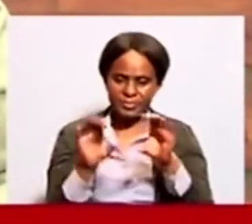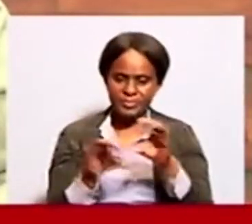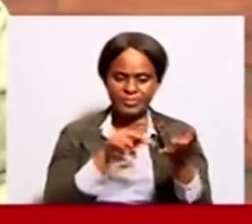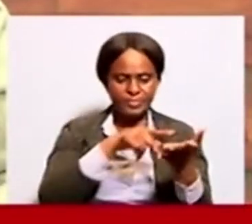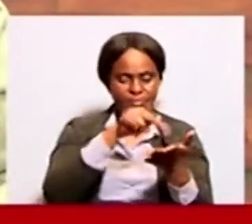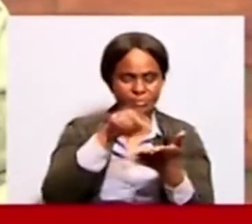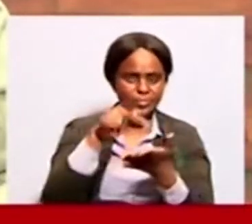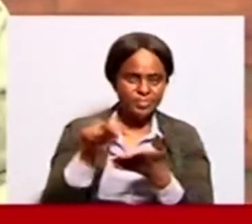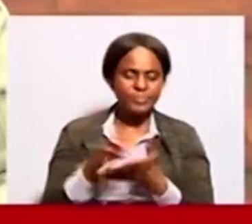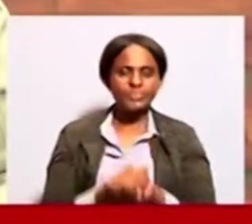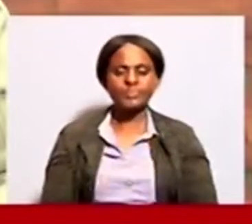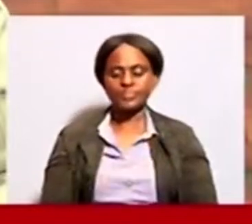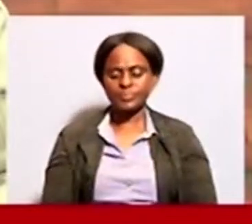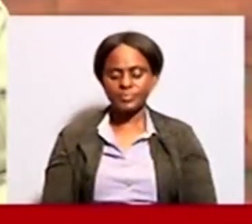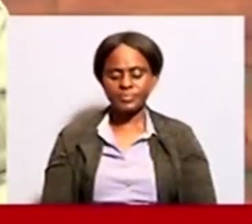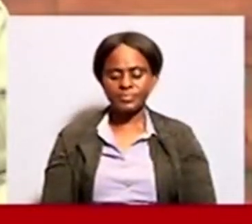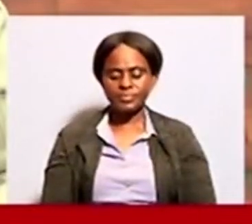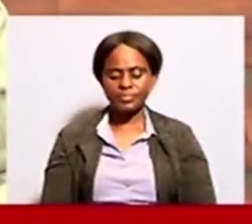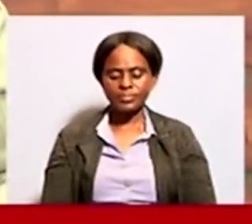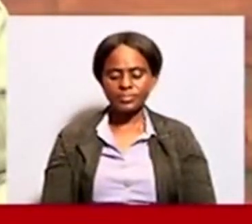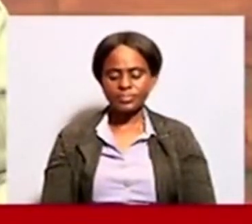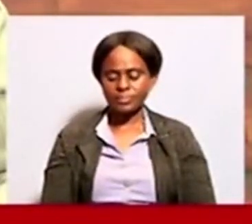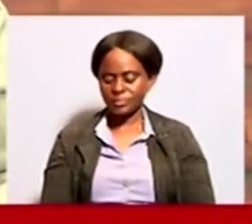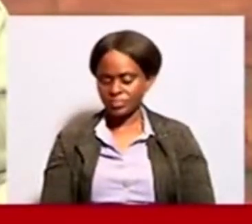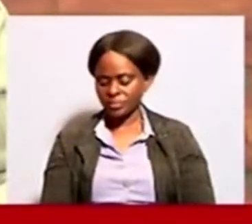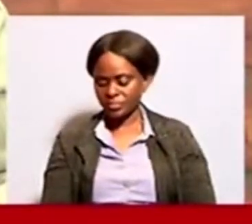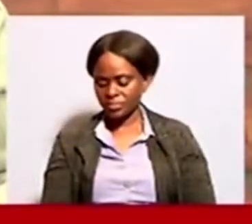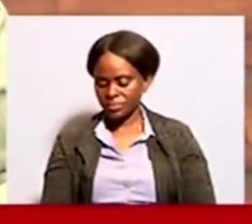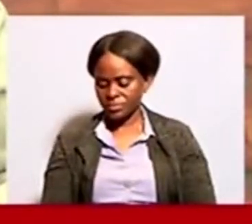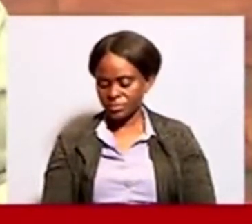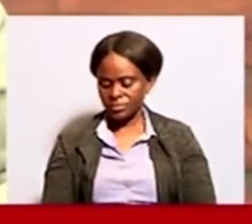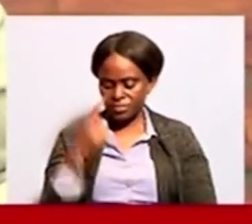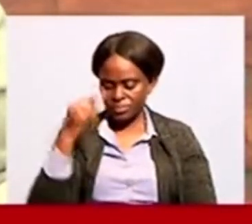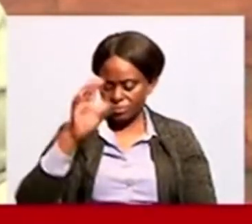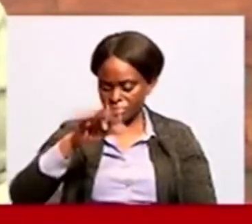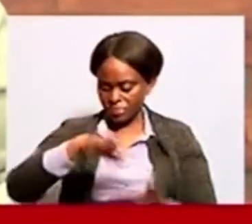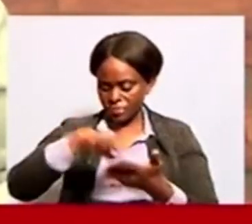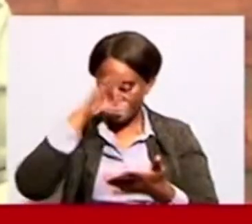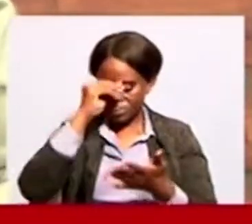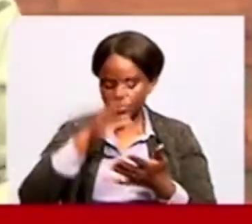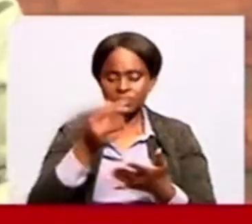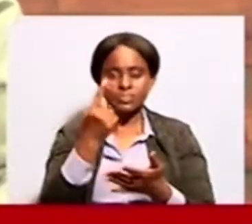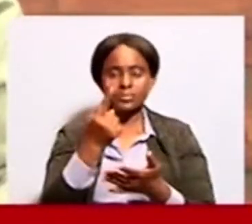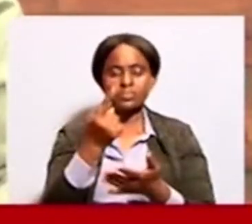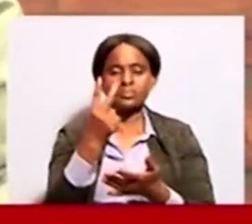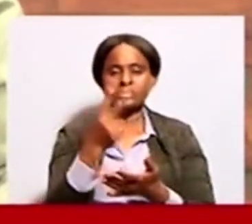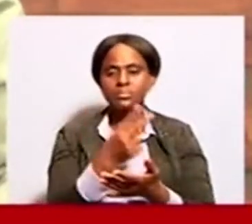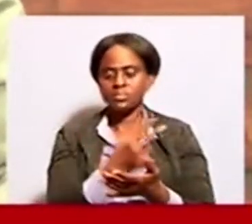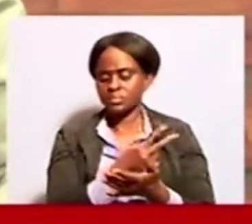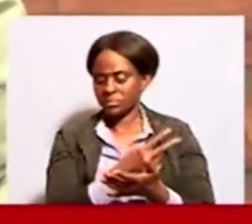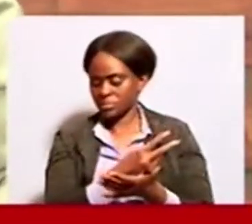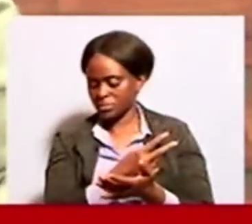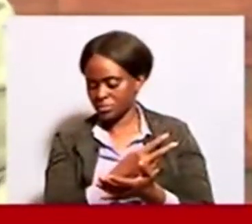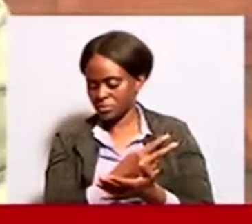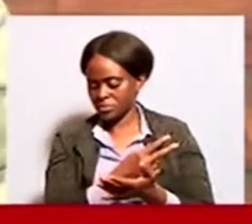payment for those particular learners? 1. 2, you can see here you